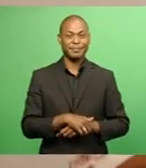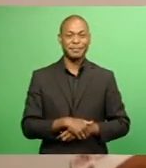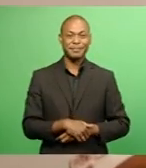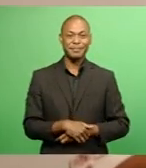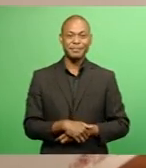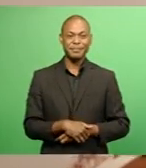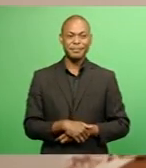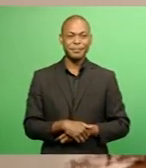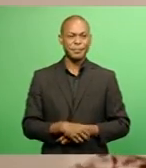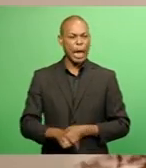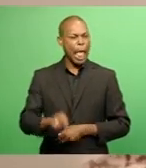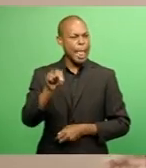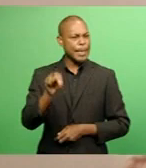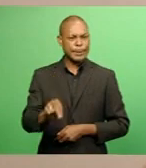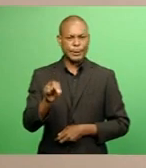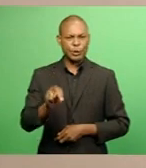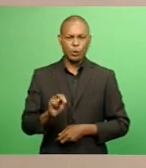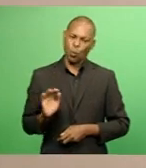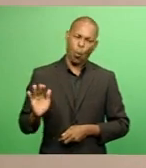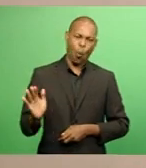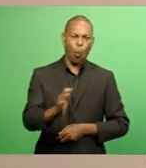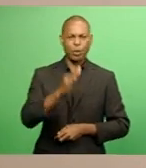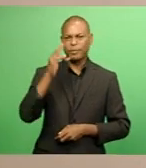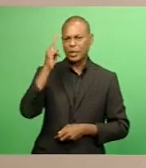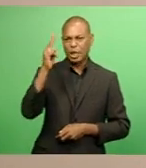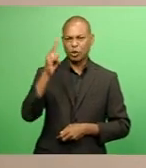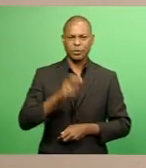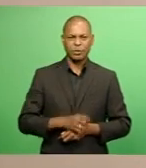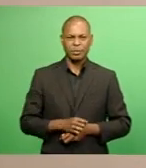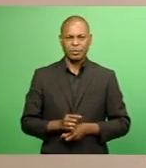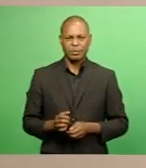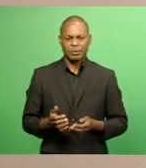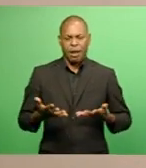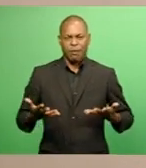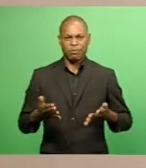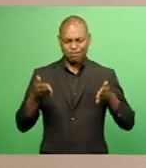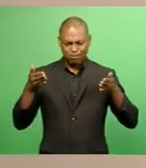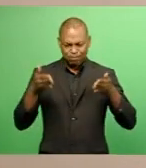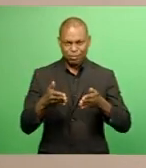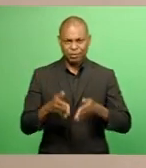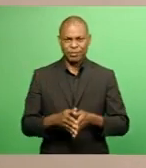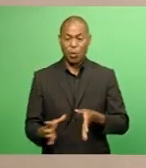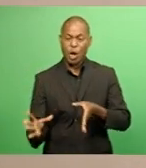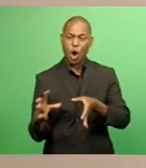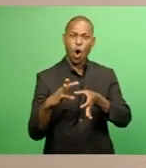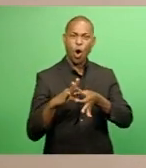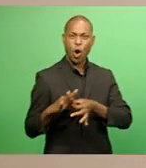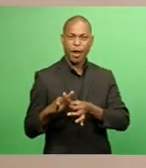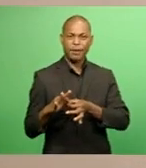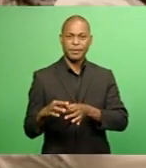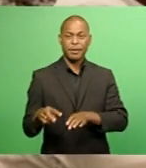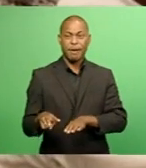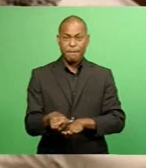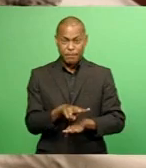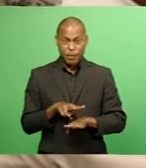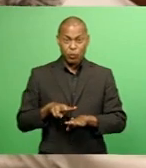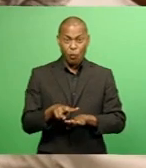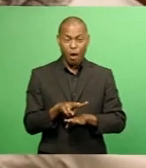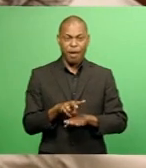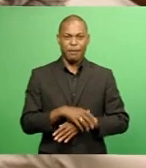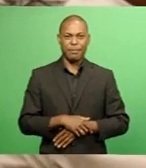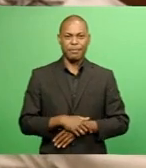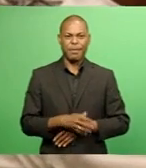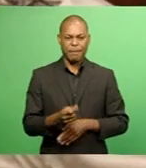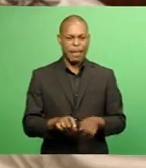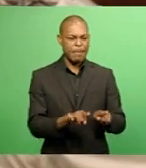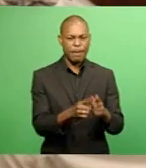It needs a whole-of-nations approach. This is why we are here today to connect with the Vanua, especially the Turanganikoros from the various